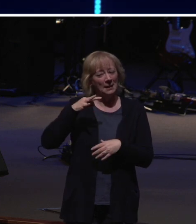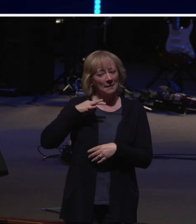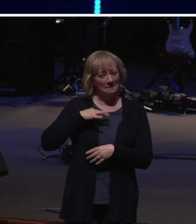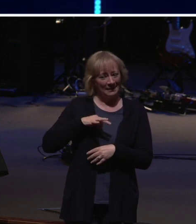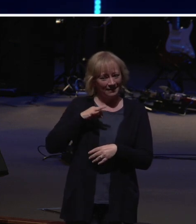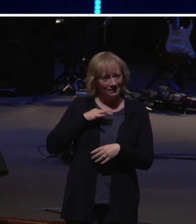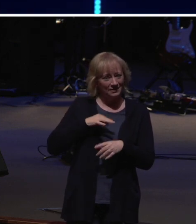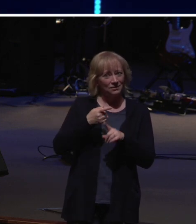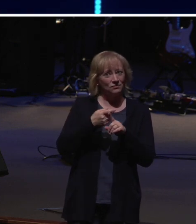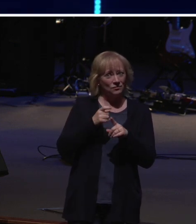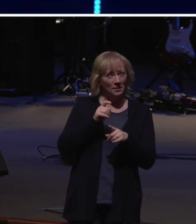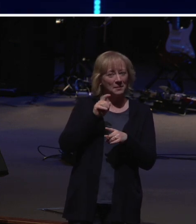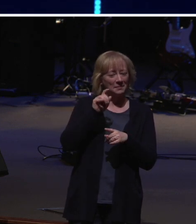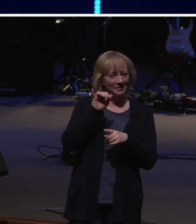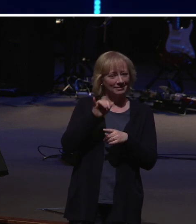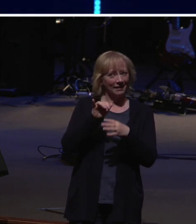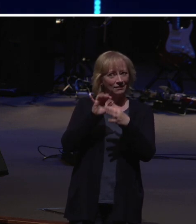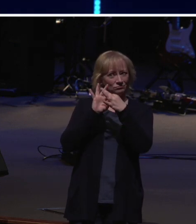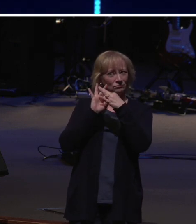that relationship,